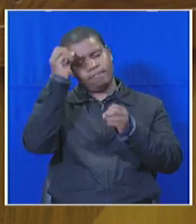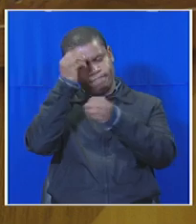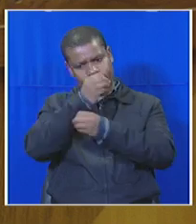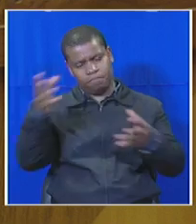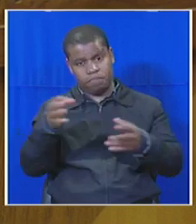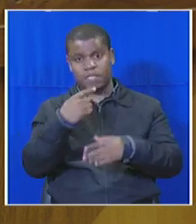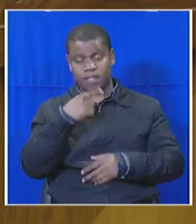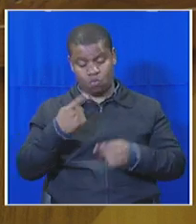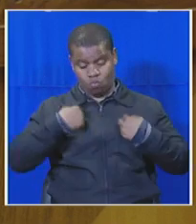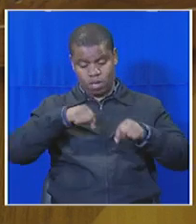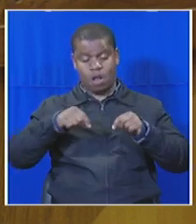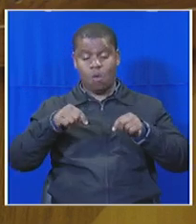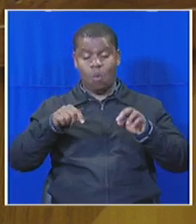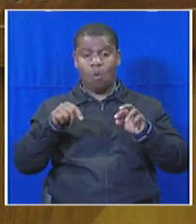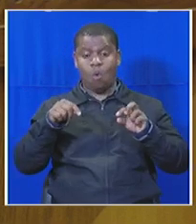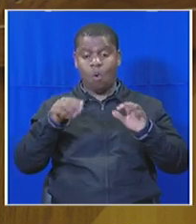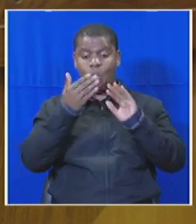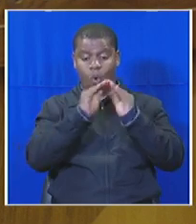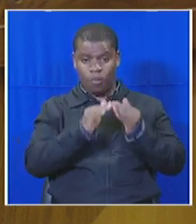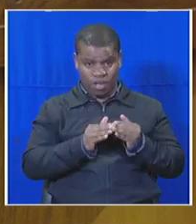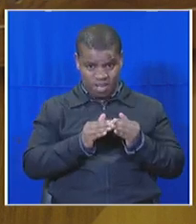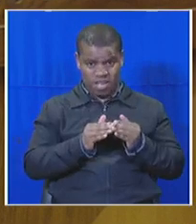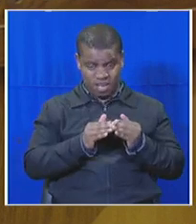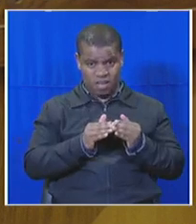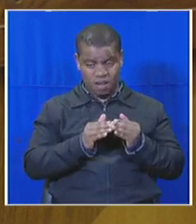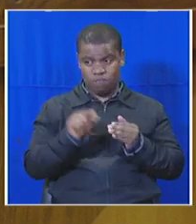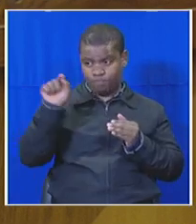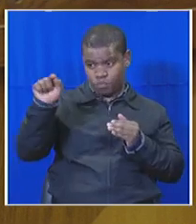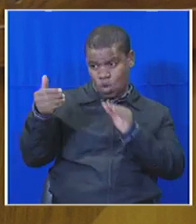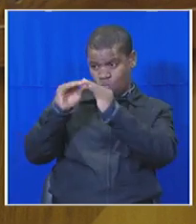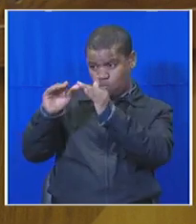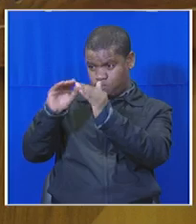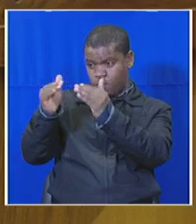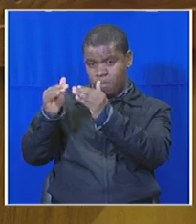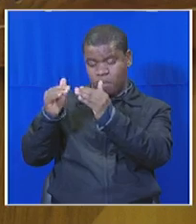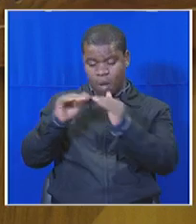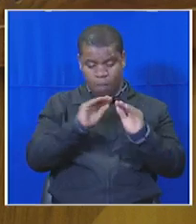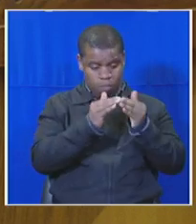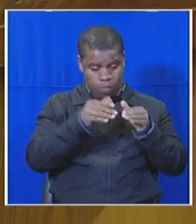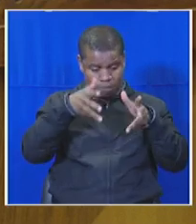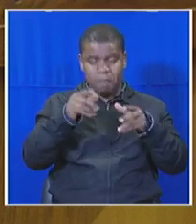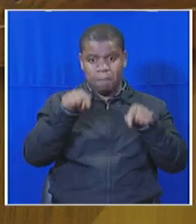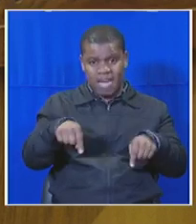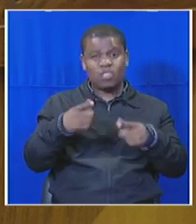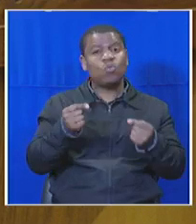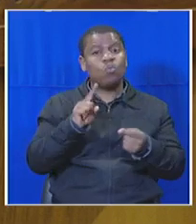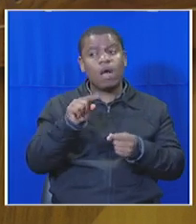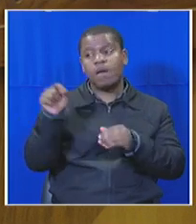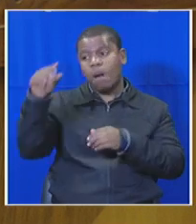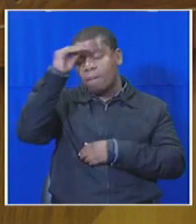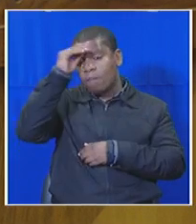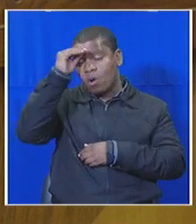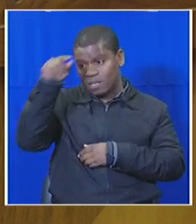as a society we need to protect our protectors. I said that the killing of our police